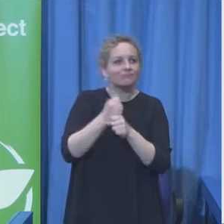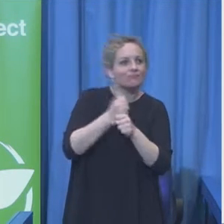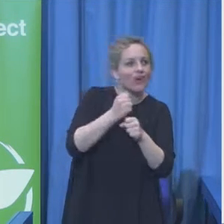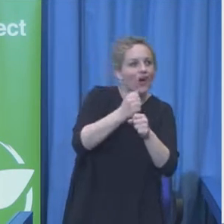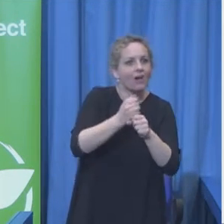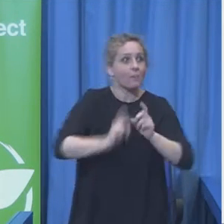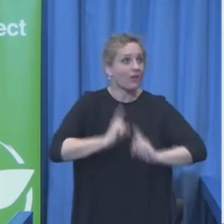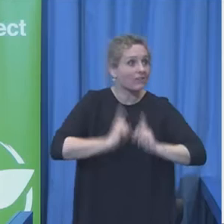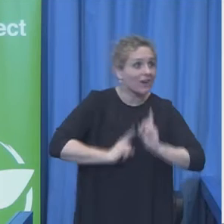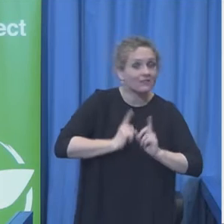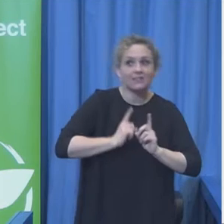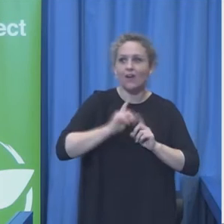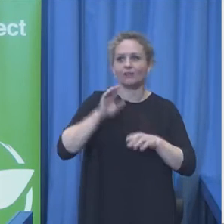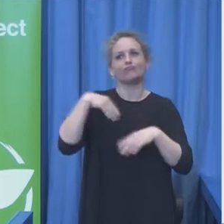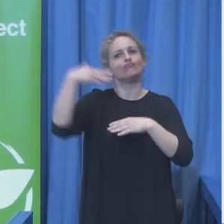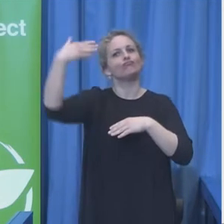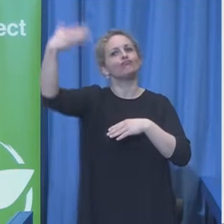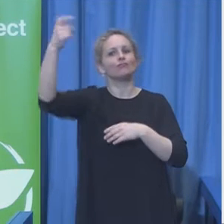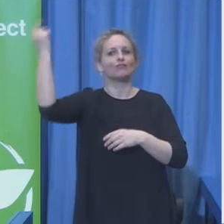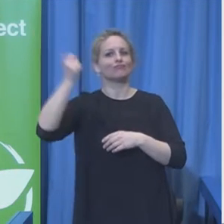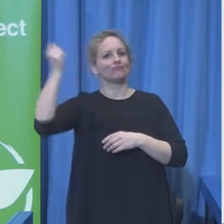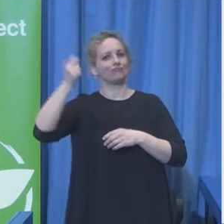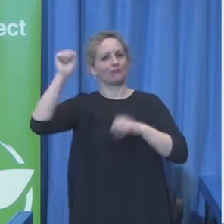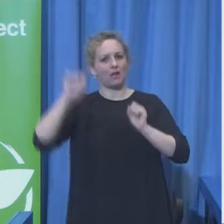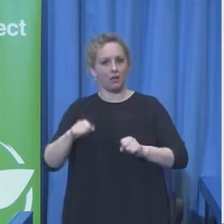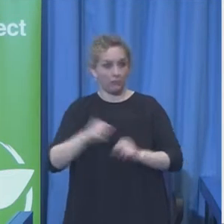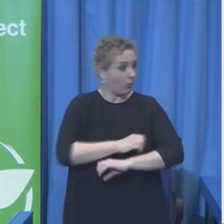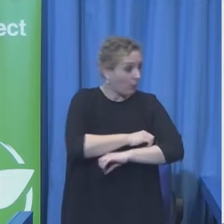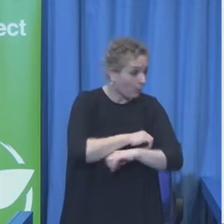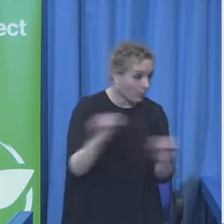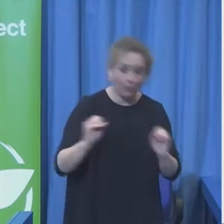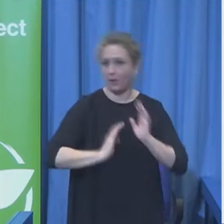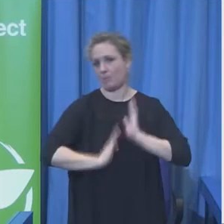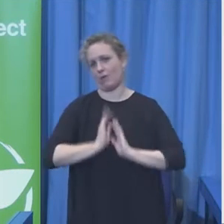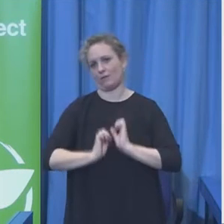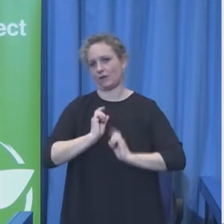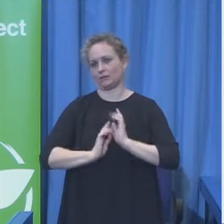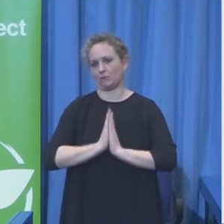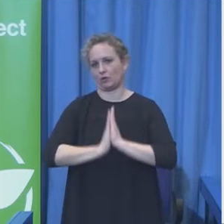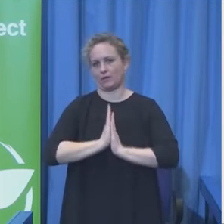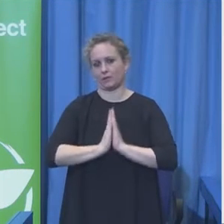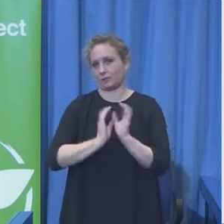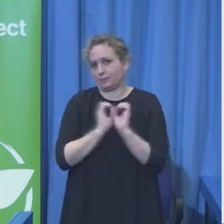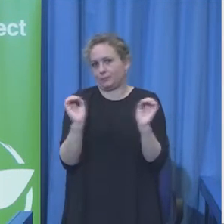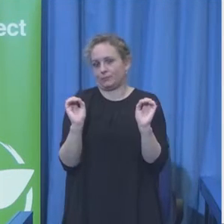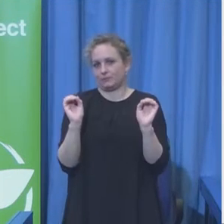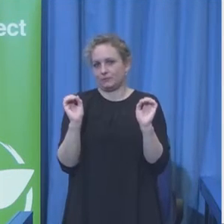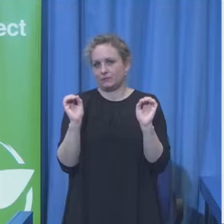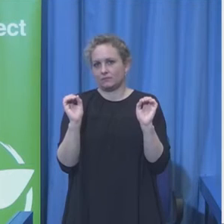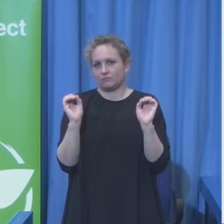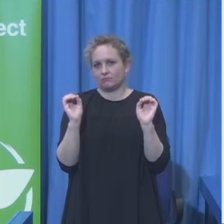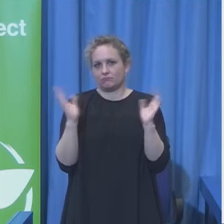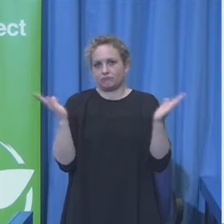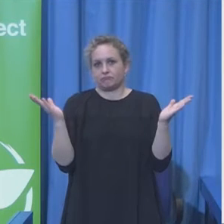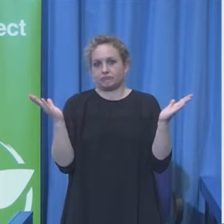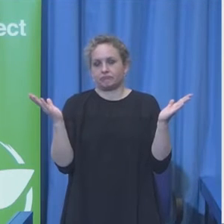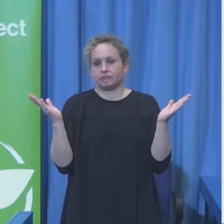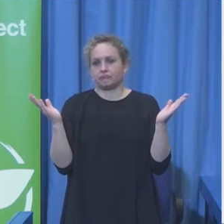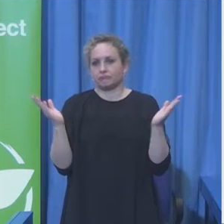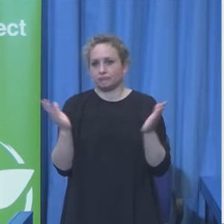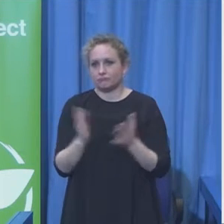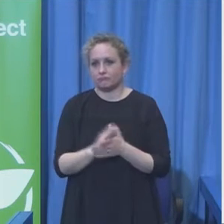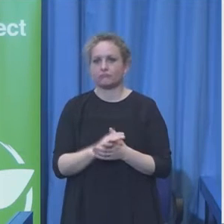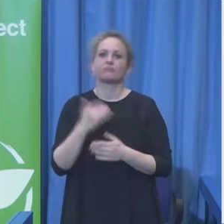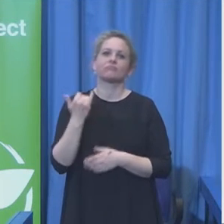pracodawcy? Niewątpliwie barierą po stronie pracodawców jest obawa przed problemami związanymi